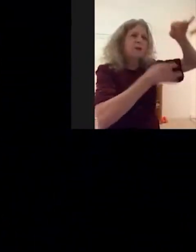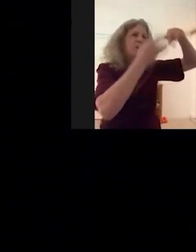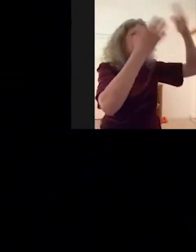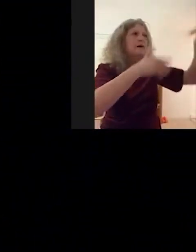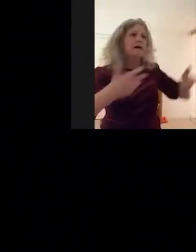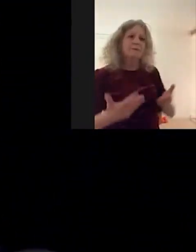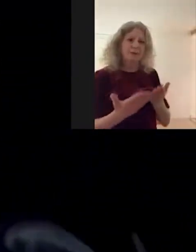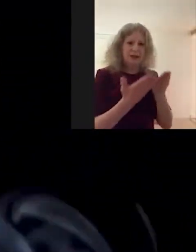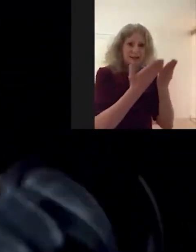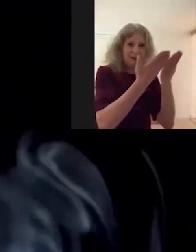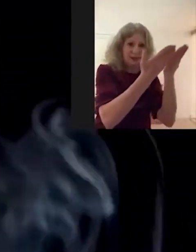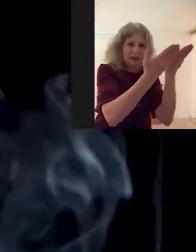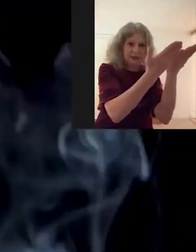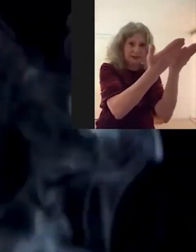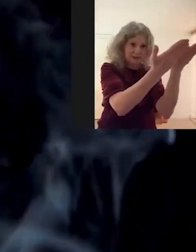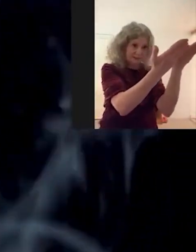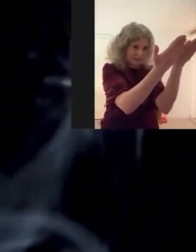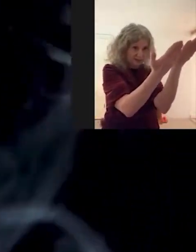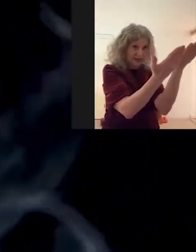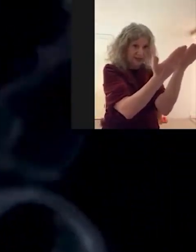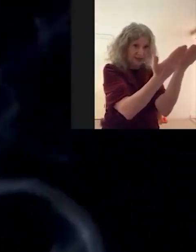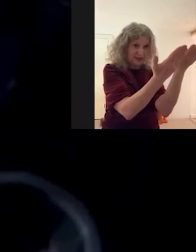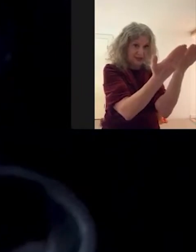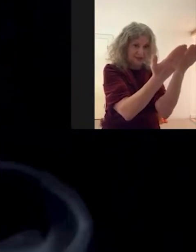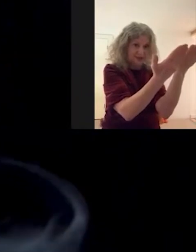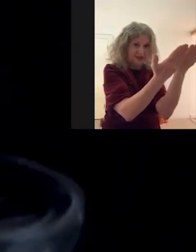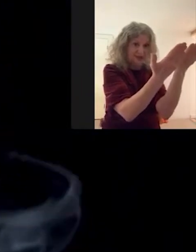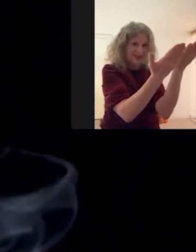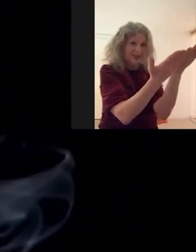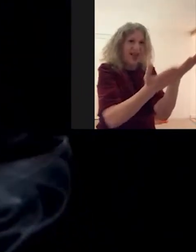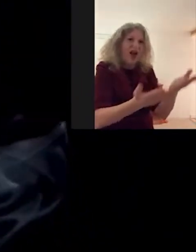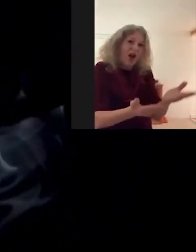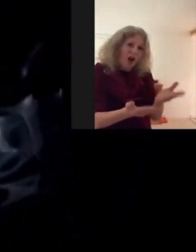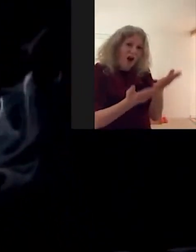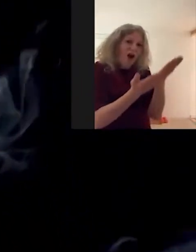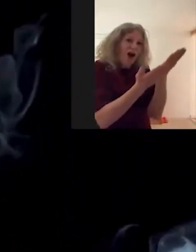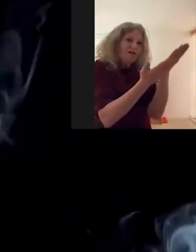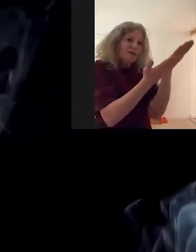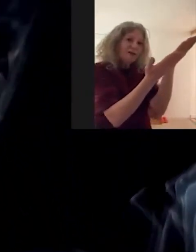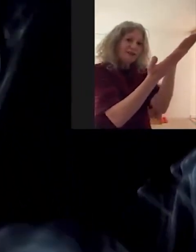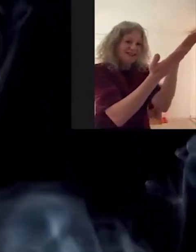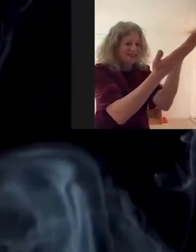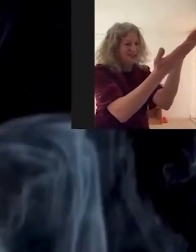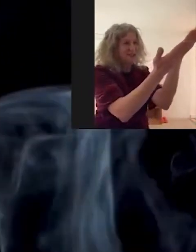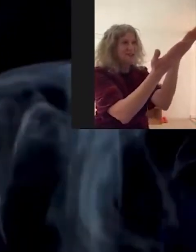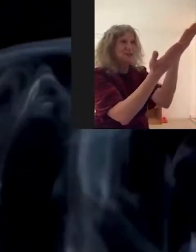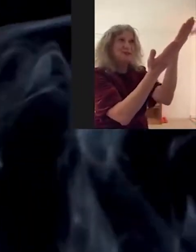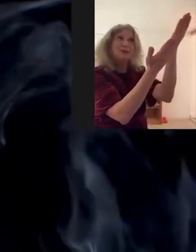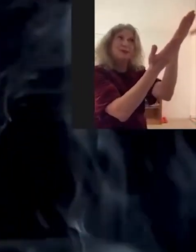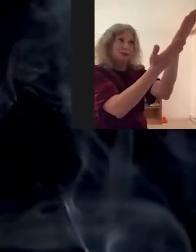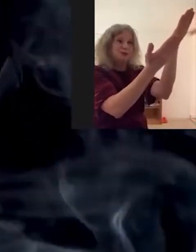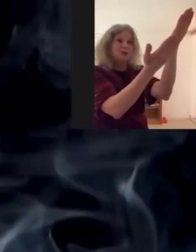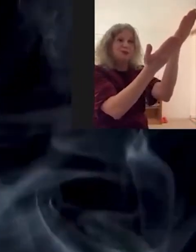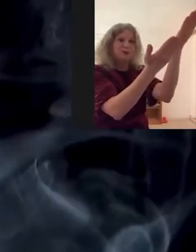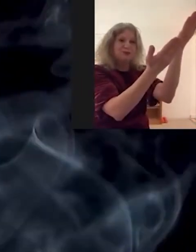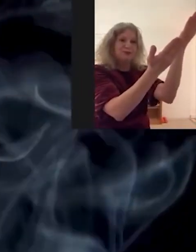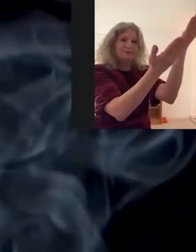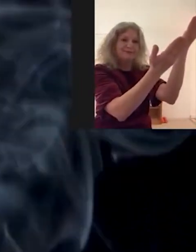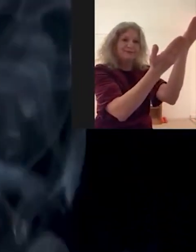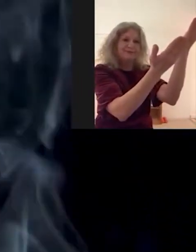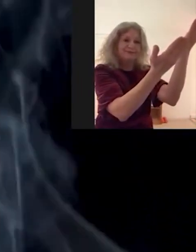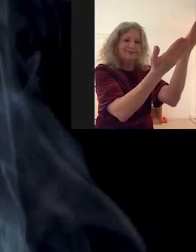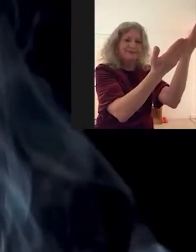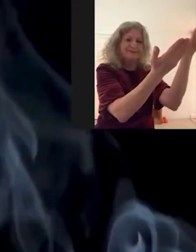my hands as an offering, as an offering to you.